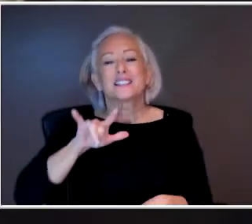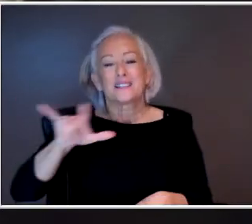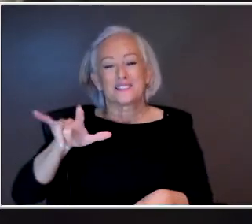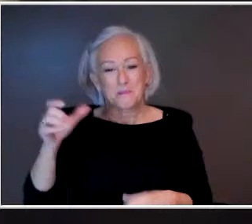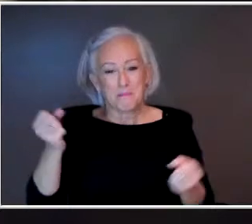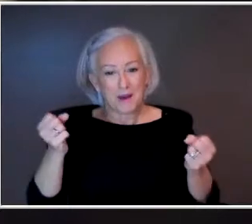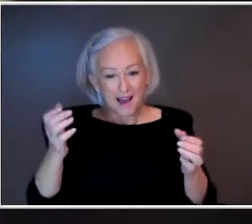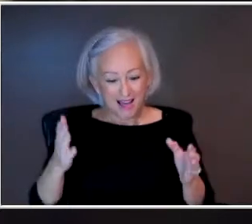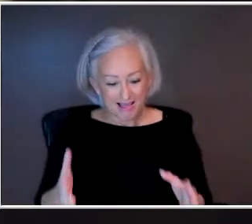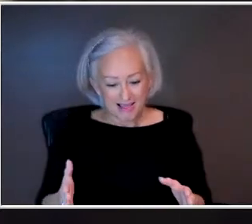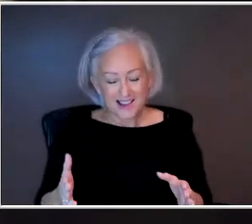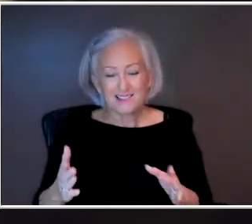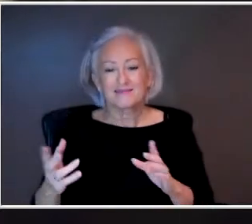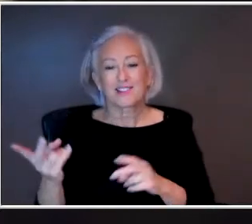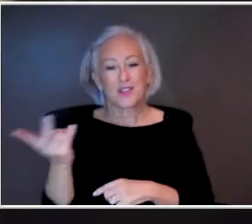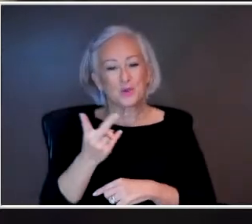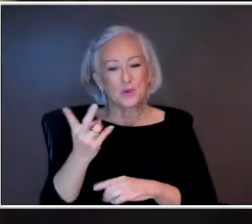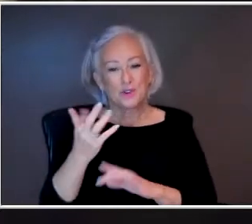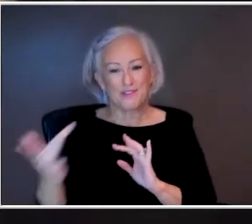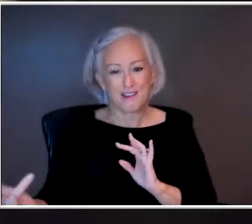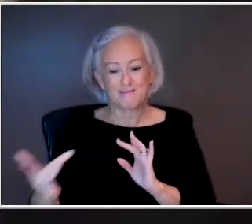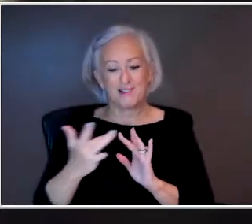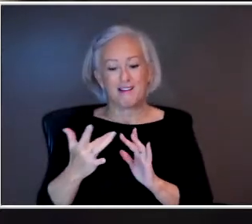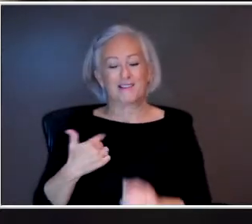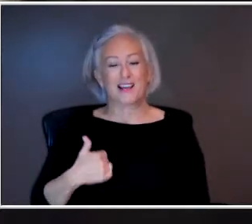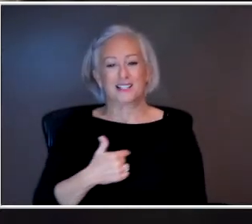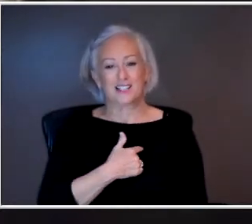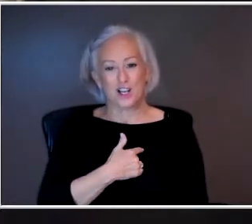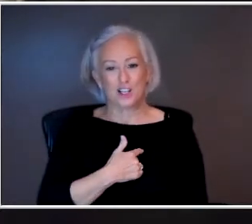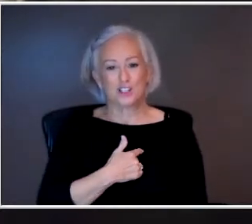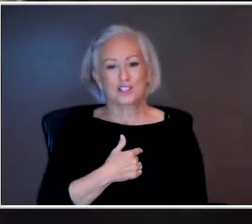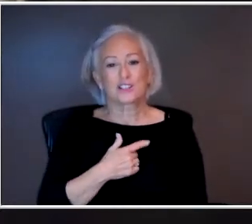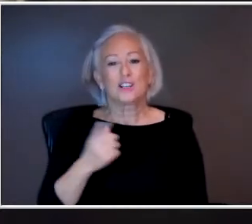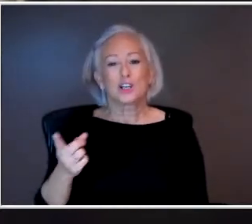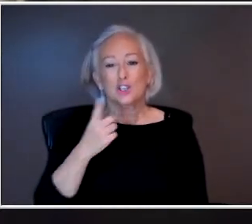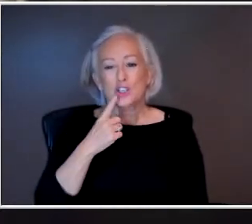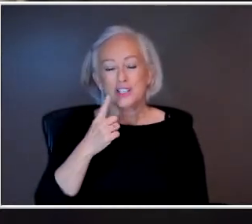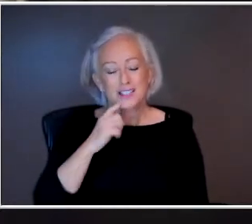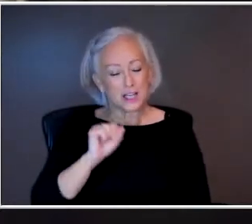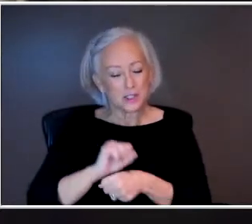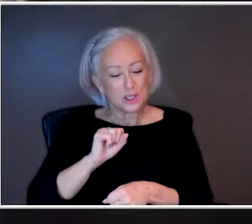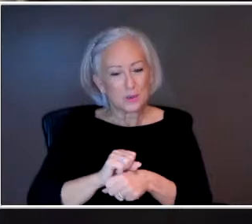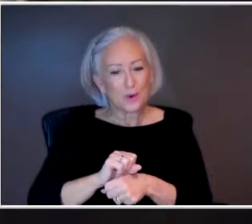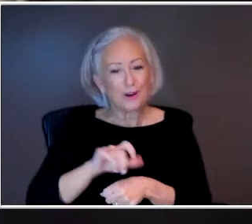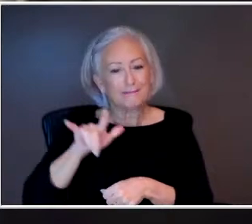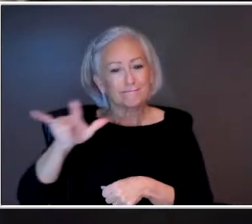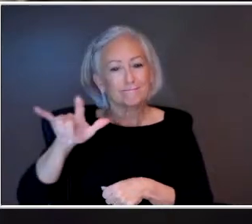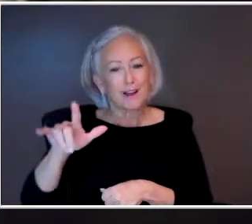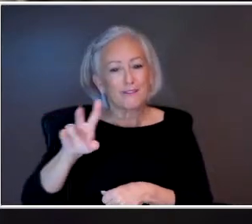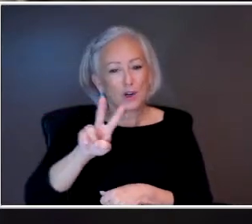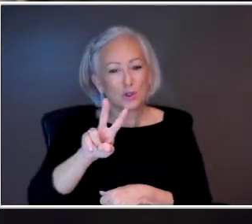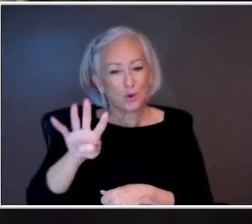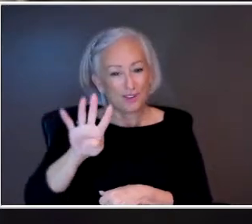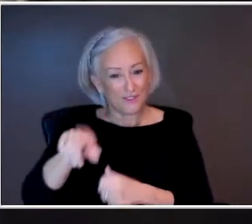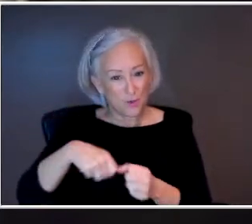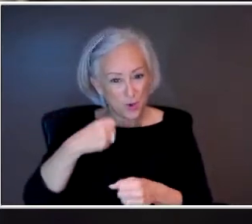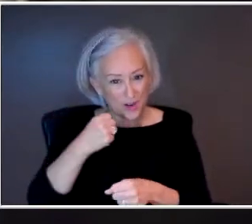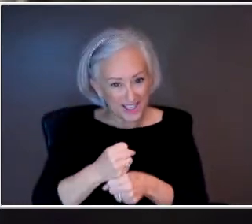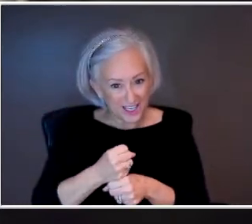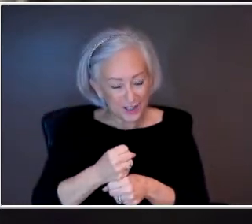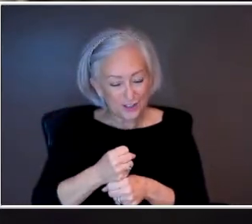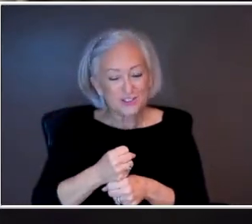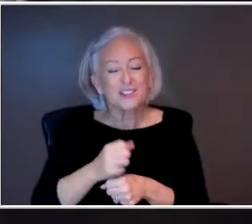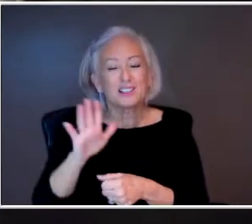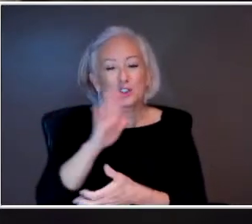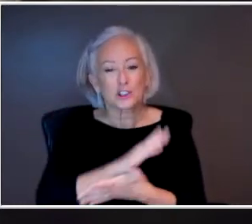she had mentioned to us that, she's been with Alaska for over 24 years, and she's a senior flight attendant,